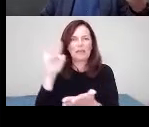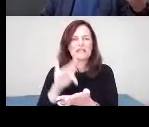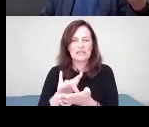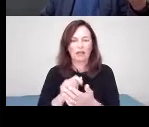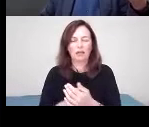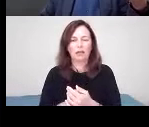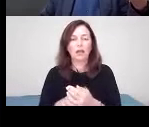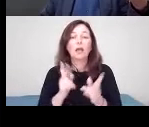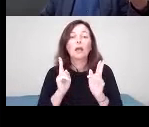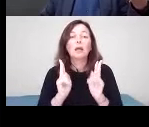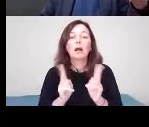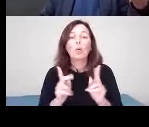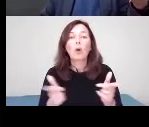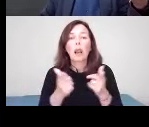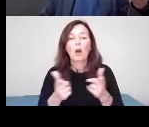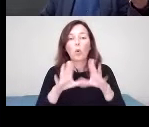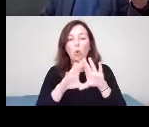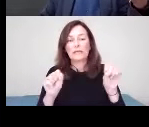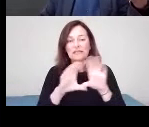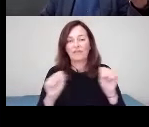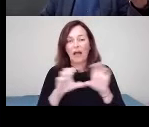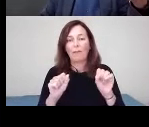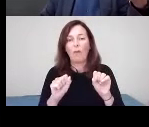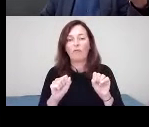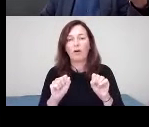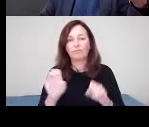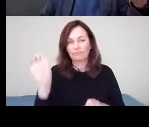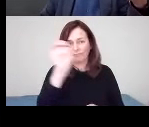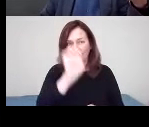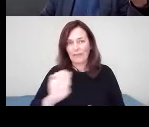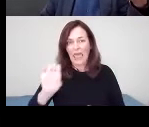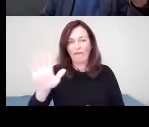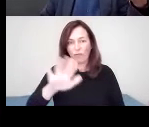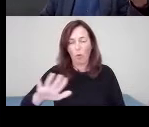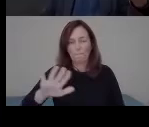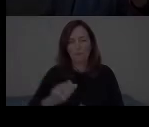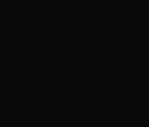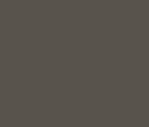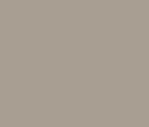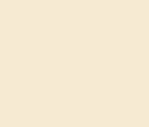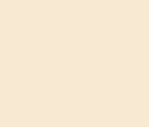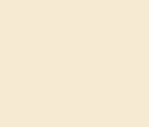European level. And I hope that we will see that and hear that as well.